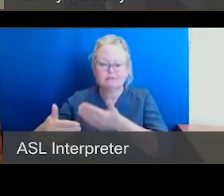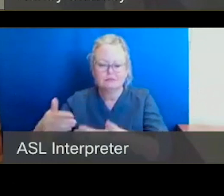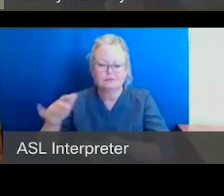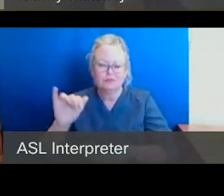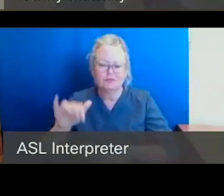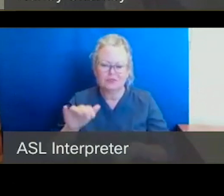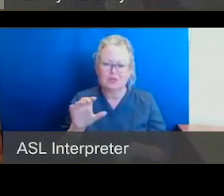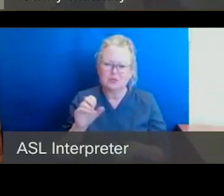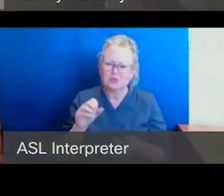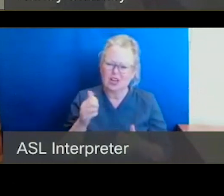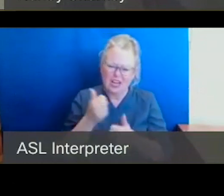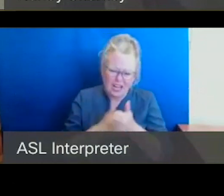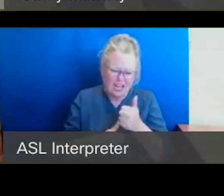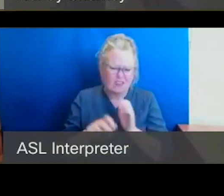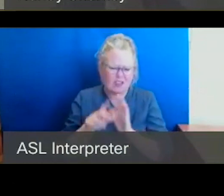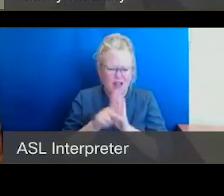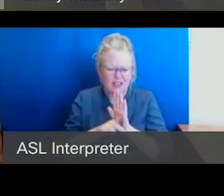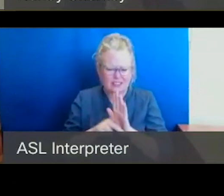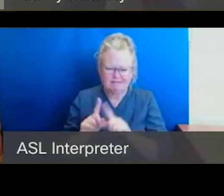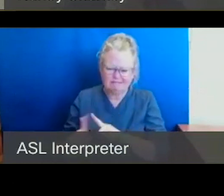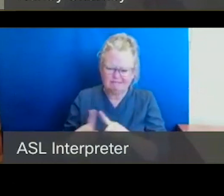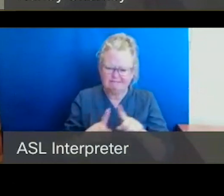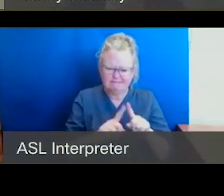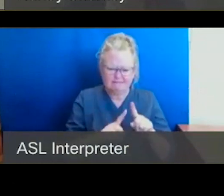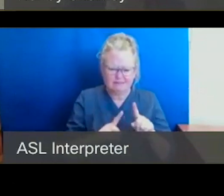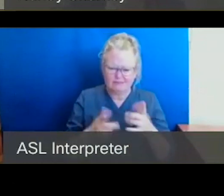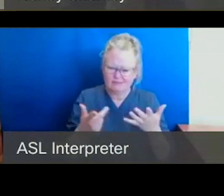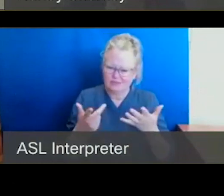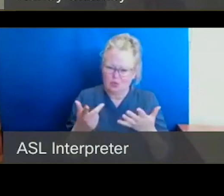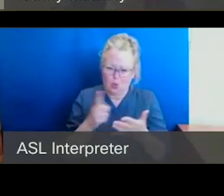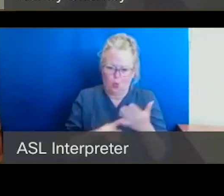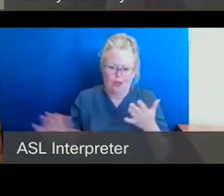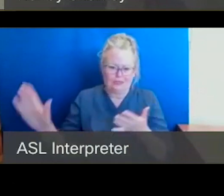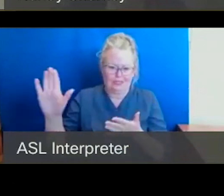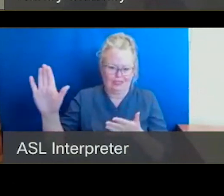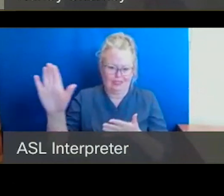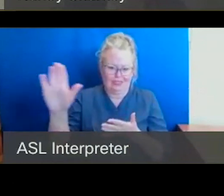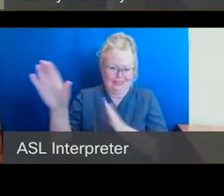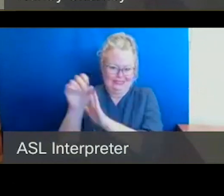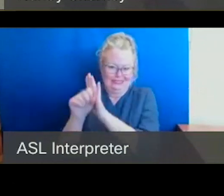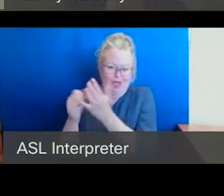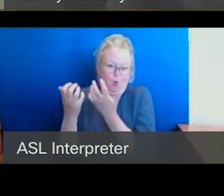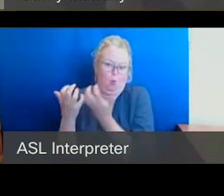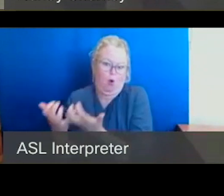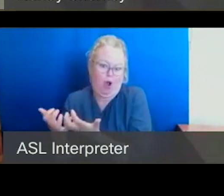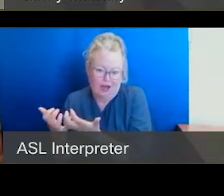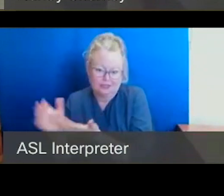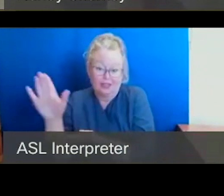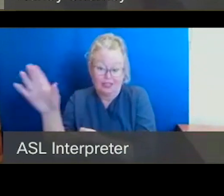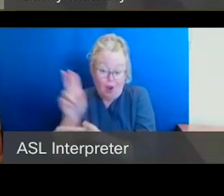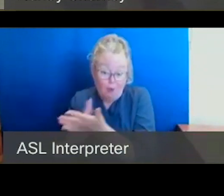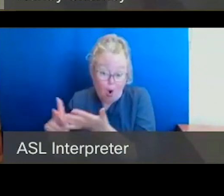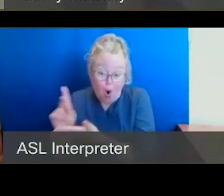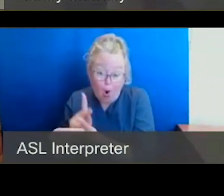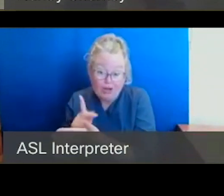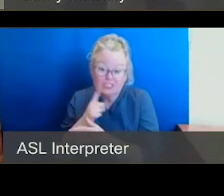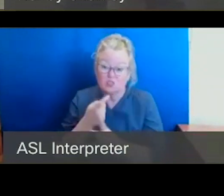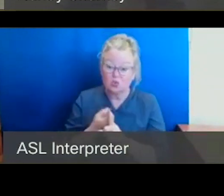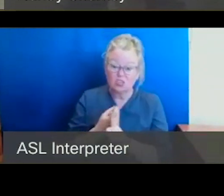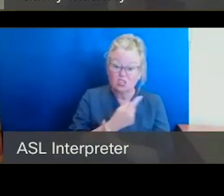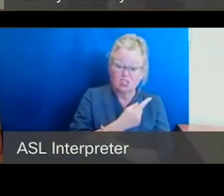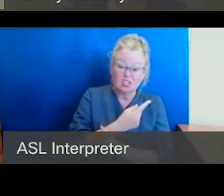state policy priorities and then formulate the research question that you might want to do based on that